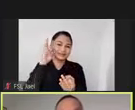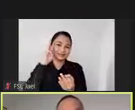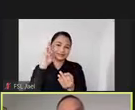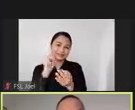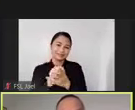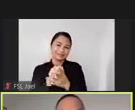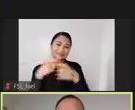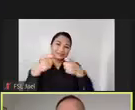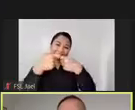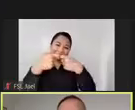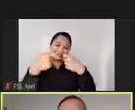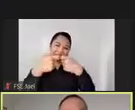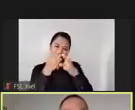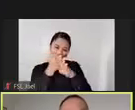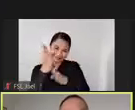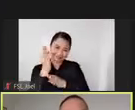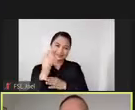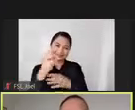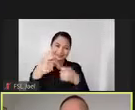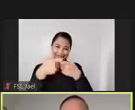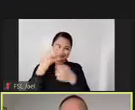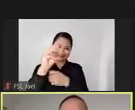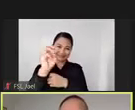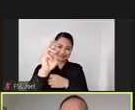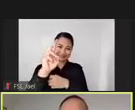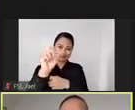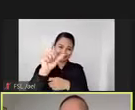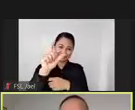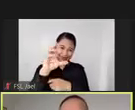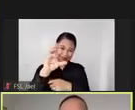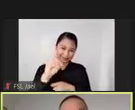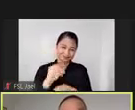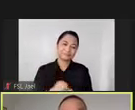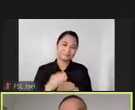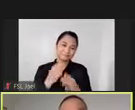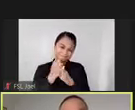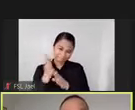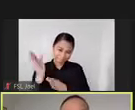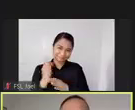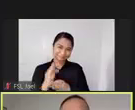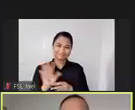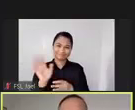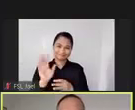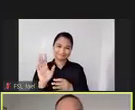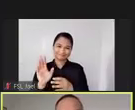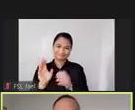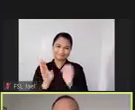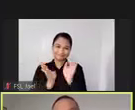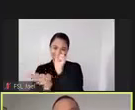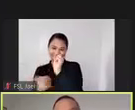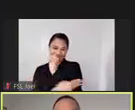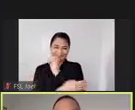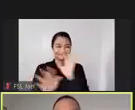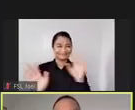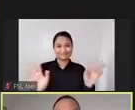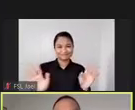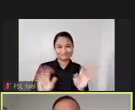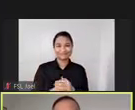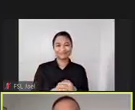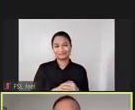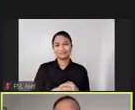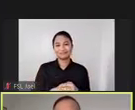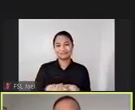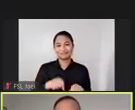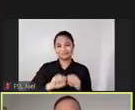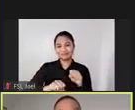community homeowners associations to work out solutions to problems barring electrification. This